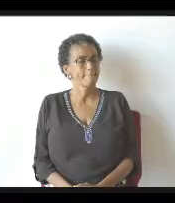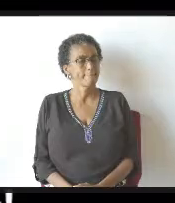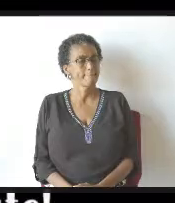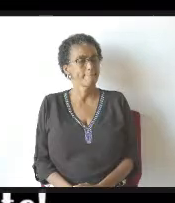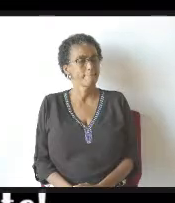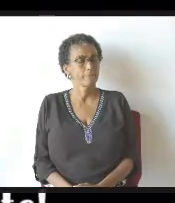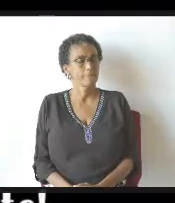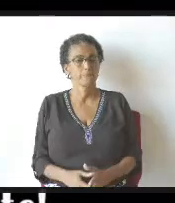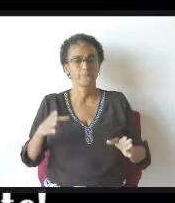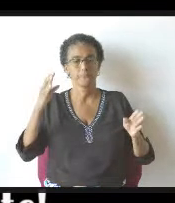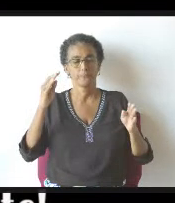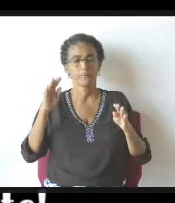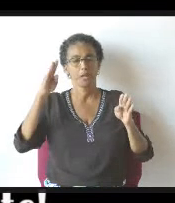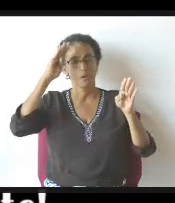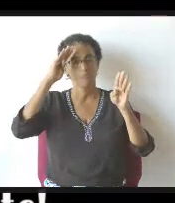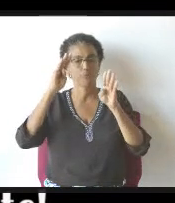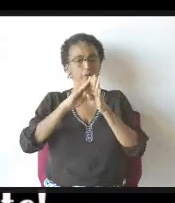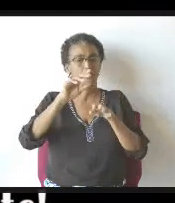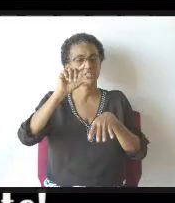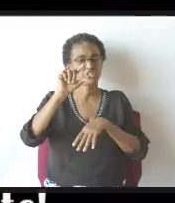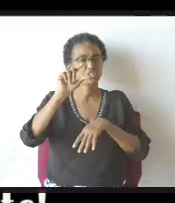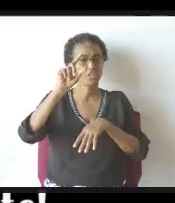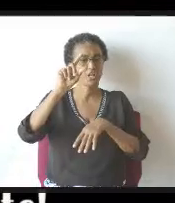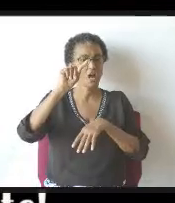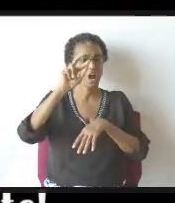Brother Granston, could you pray for us?